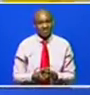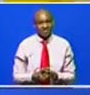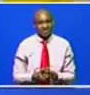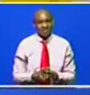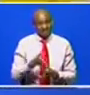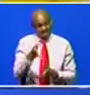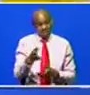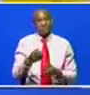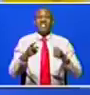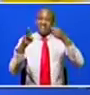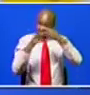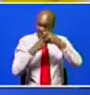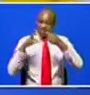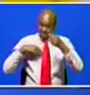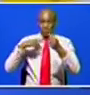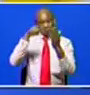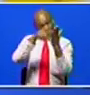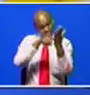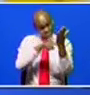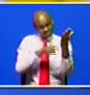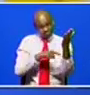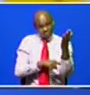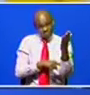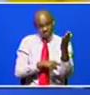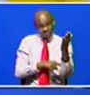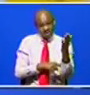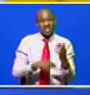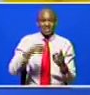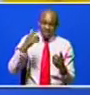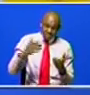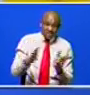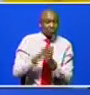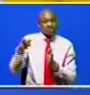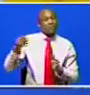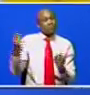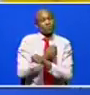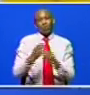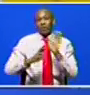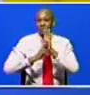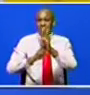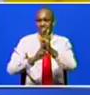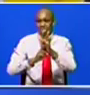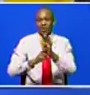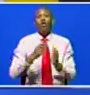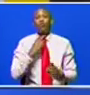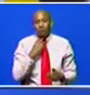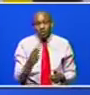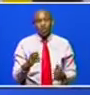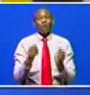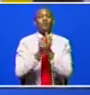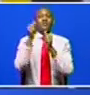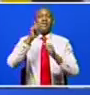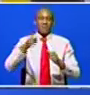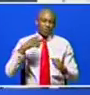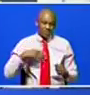Discretion of seven individuals, however wise, can neither represent nor substitute the voice of 15